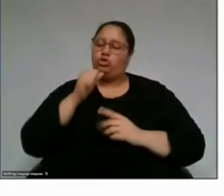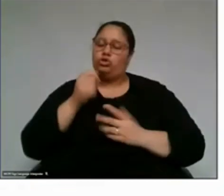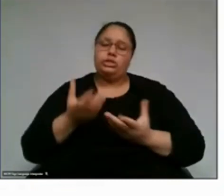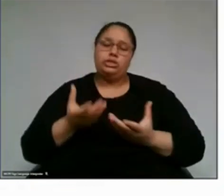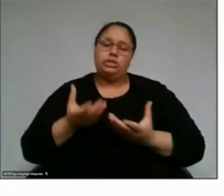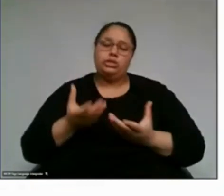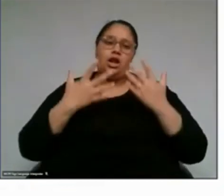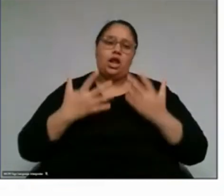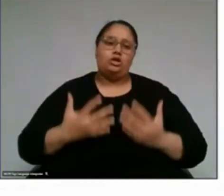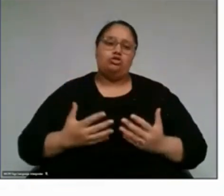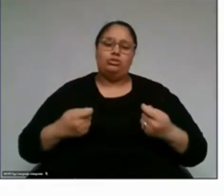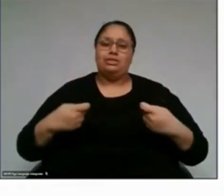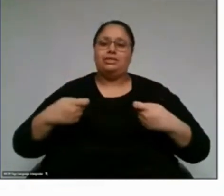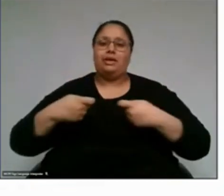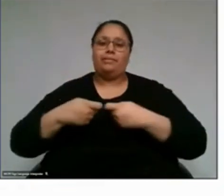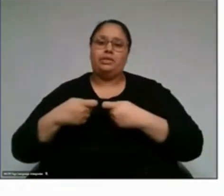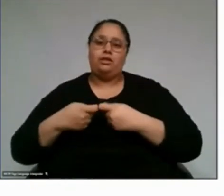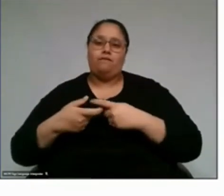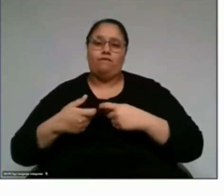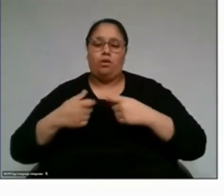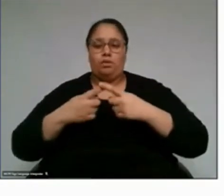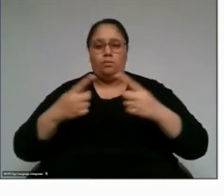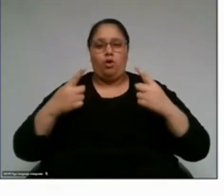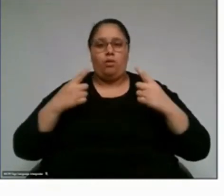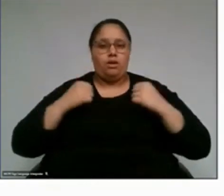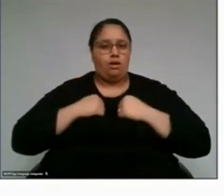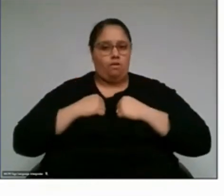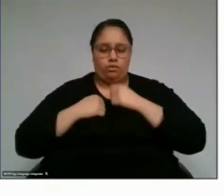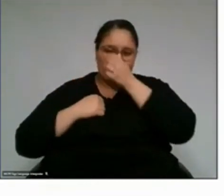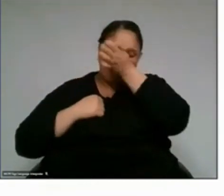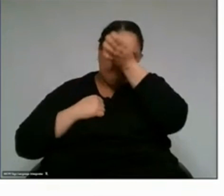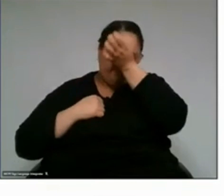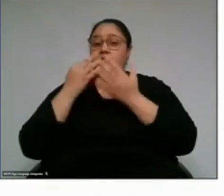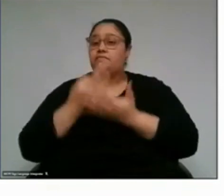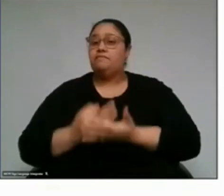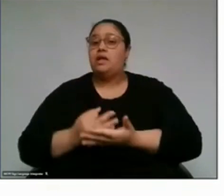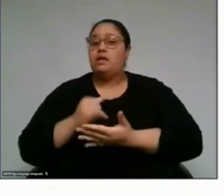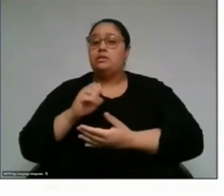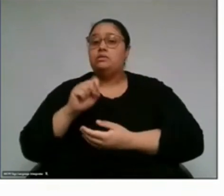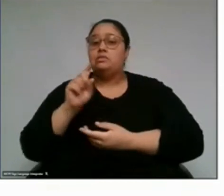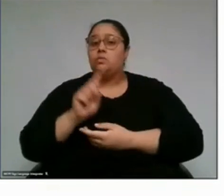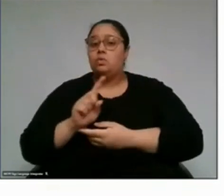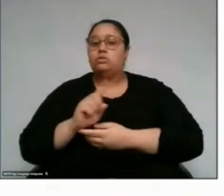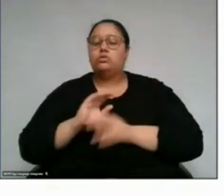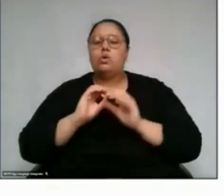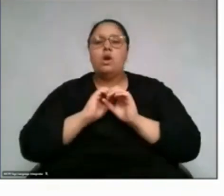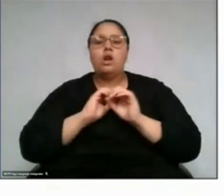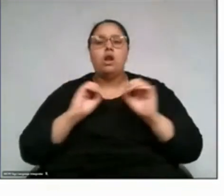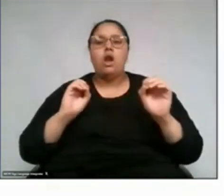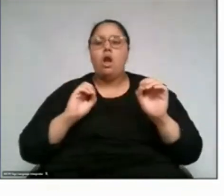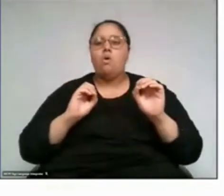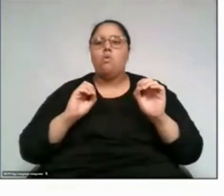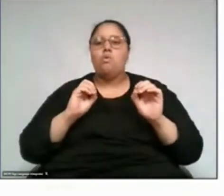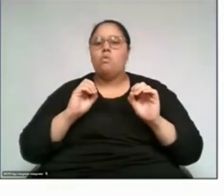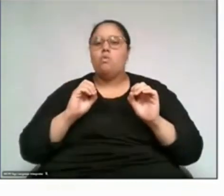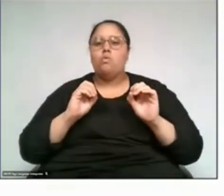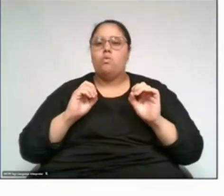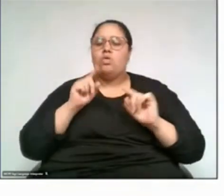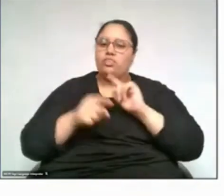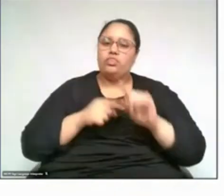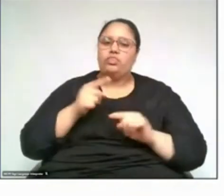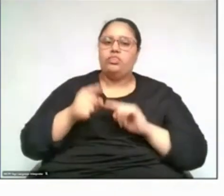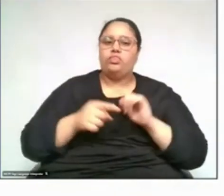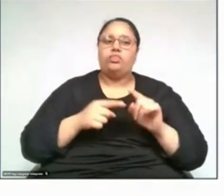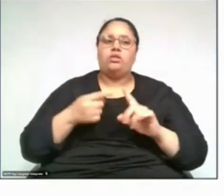a financial subsidy from our department. But the fact is, Deputy Speaker, no amount of pivoting,